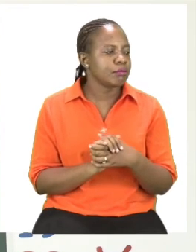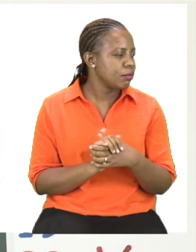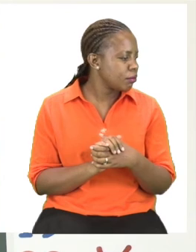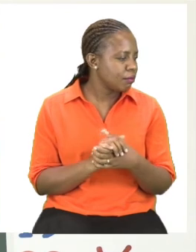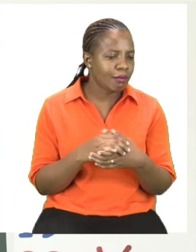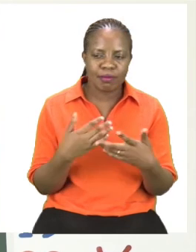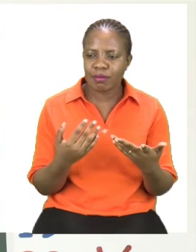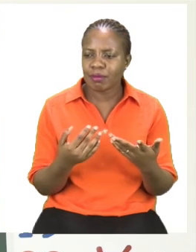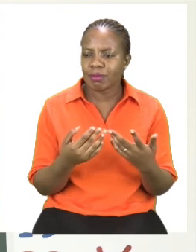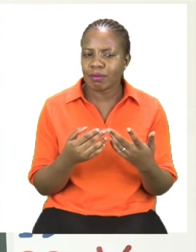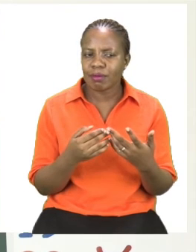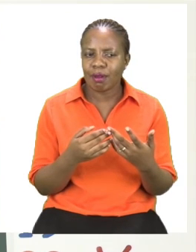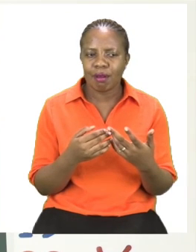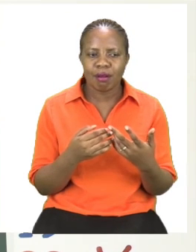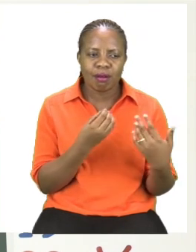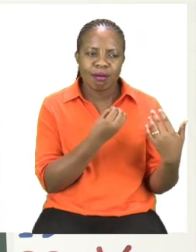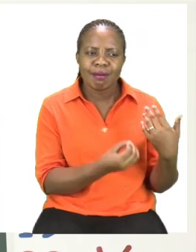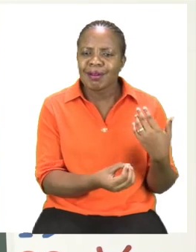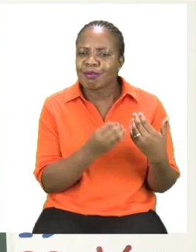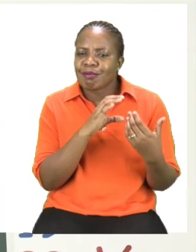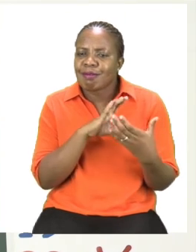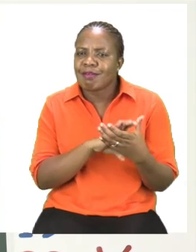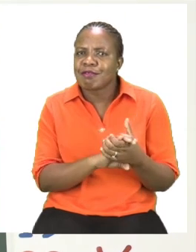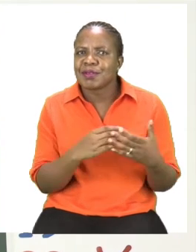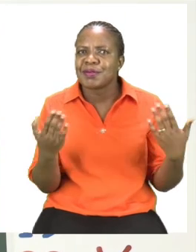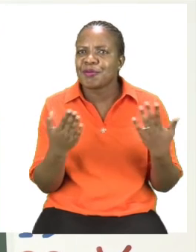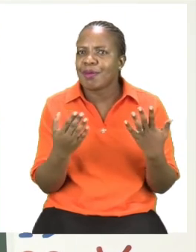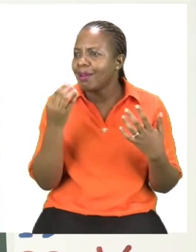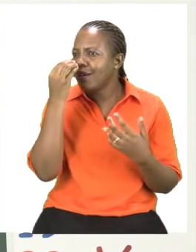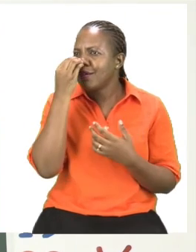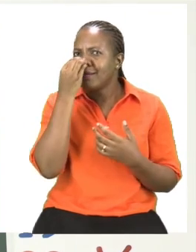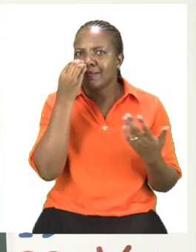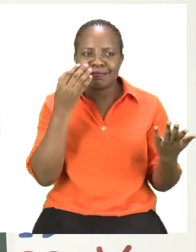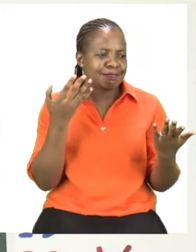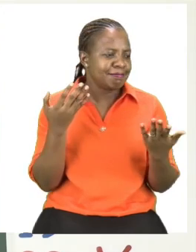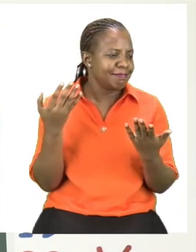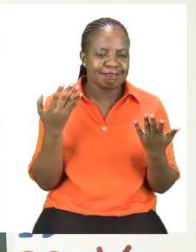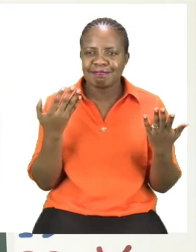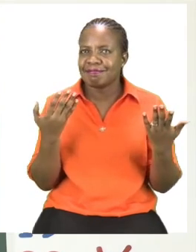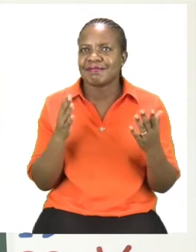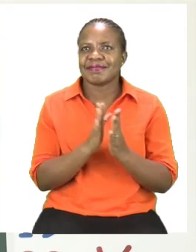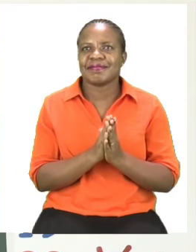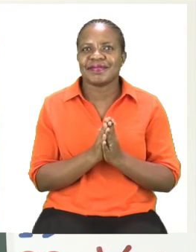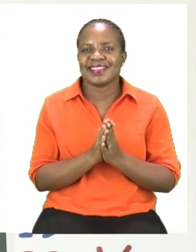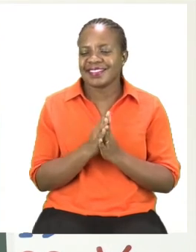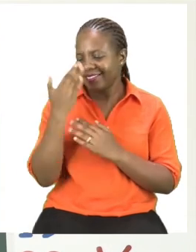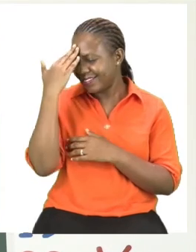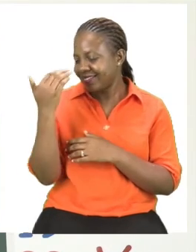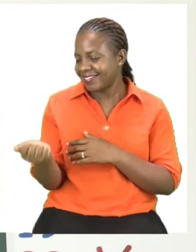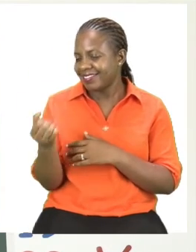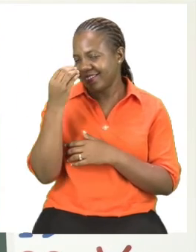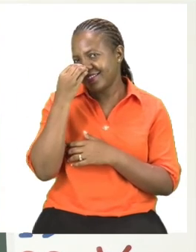our little friend, Zoshi. Hi,